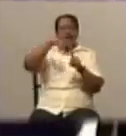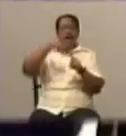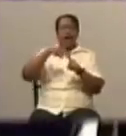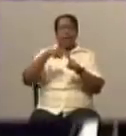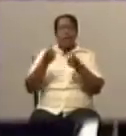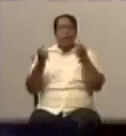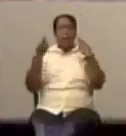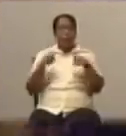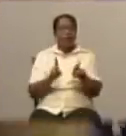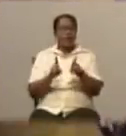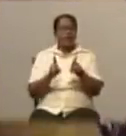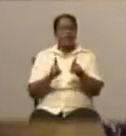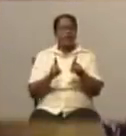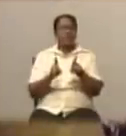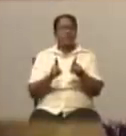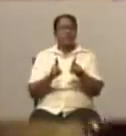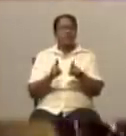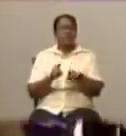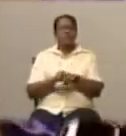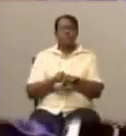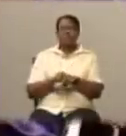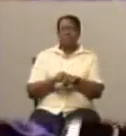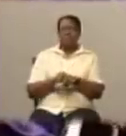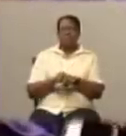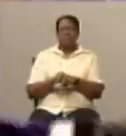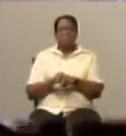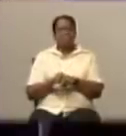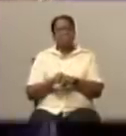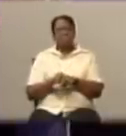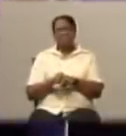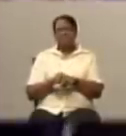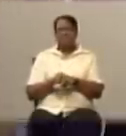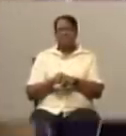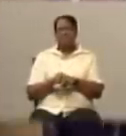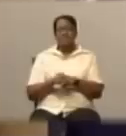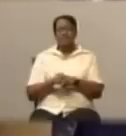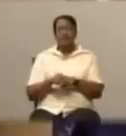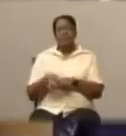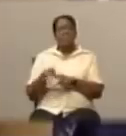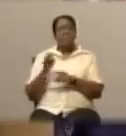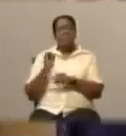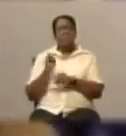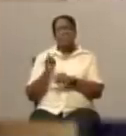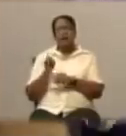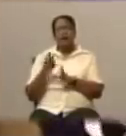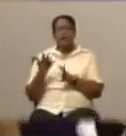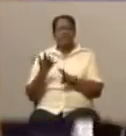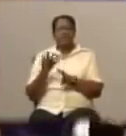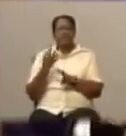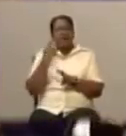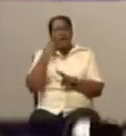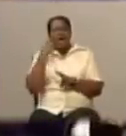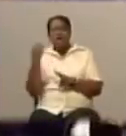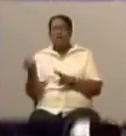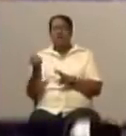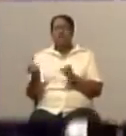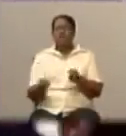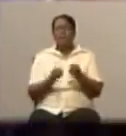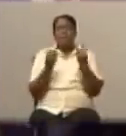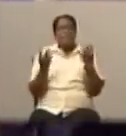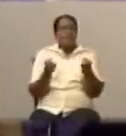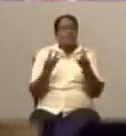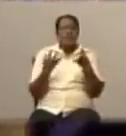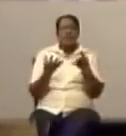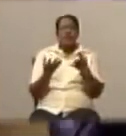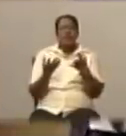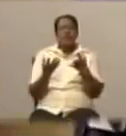happen. Unfortunately, I see many of our brothers, preachers, who they